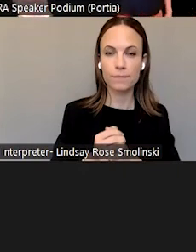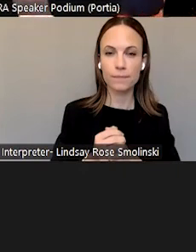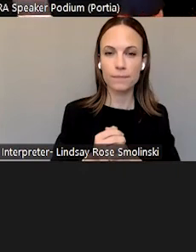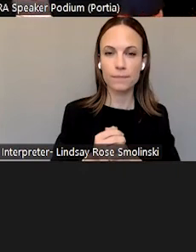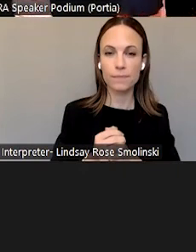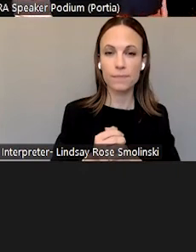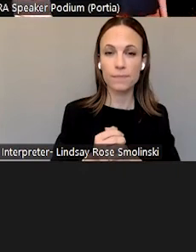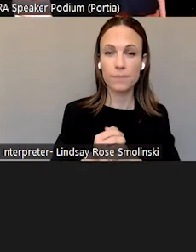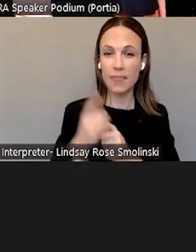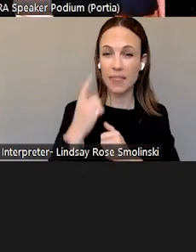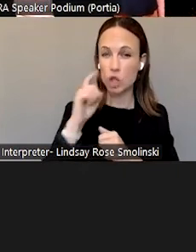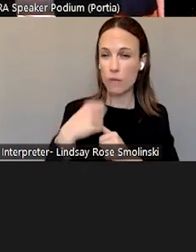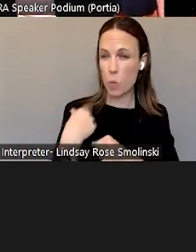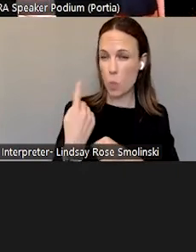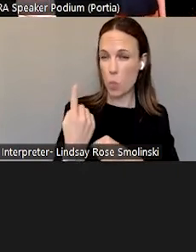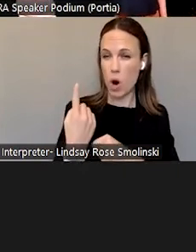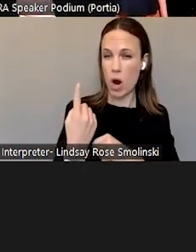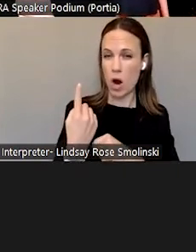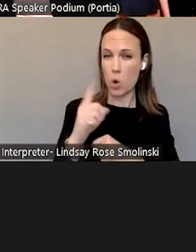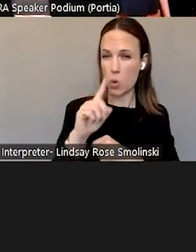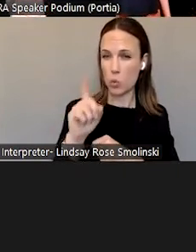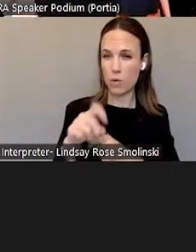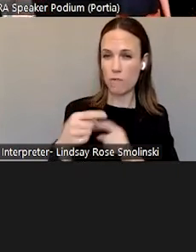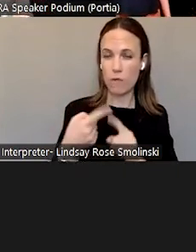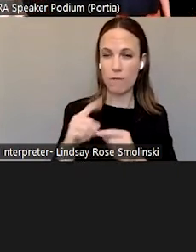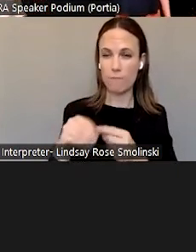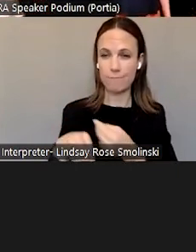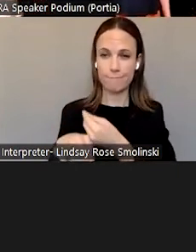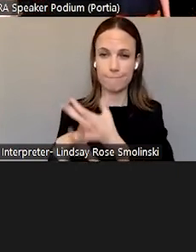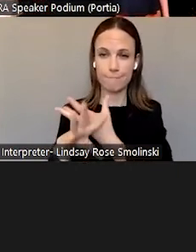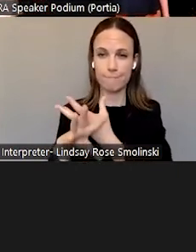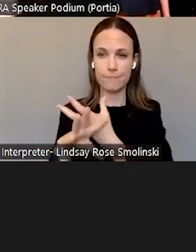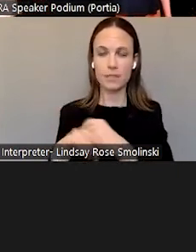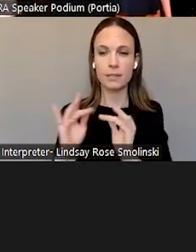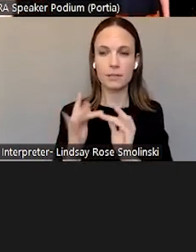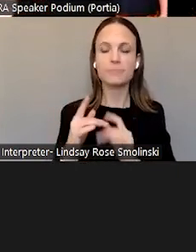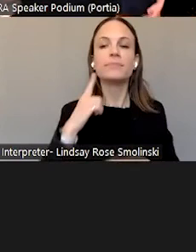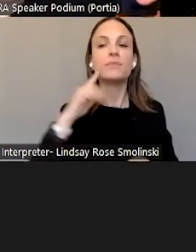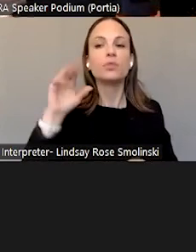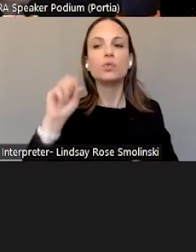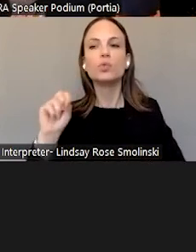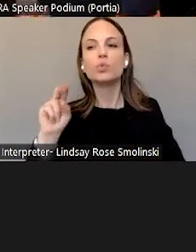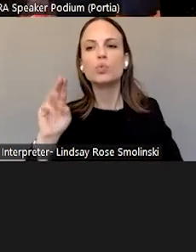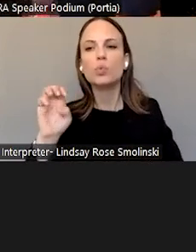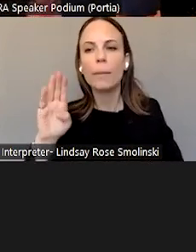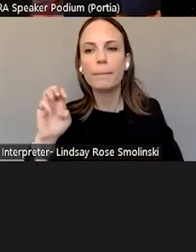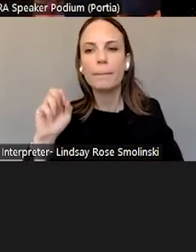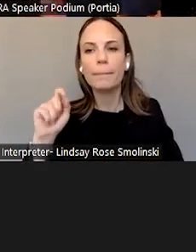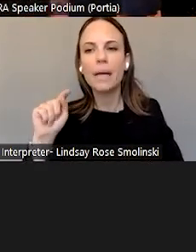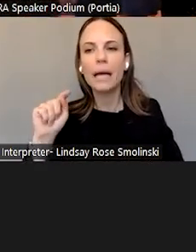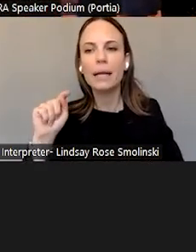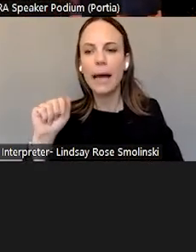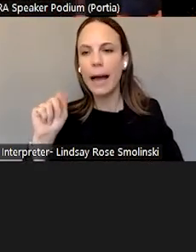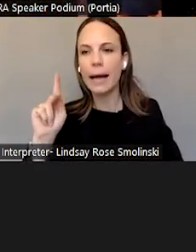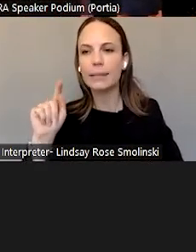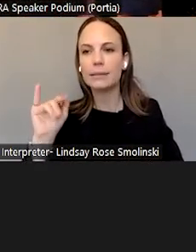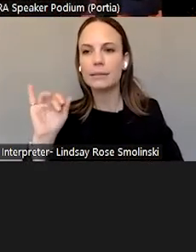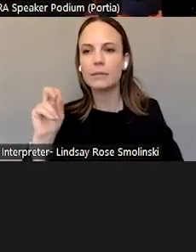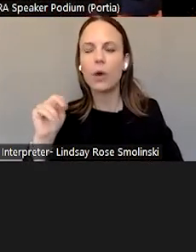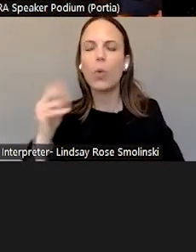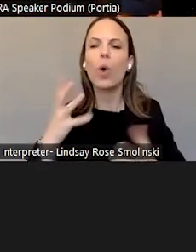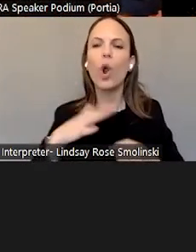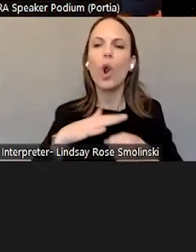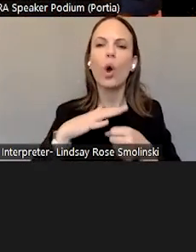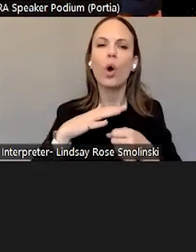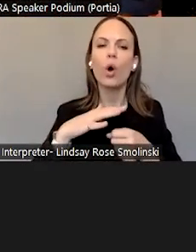Great. And I think we should have one question from the virtual space. We have a question from Sue Beats Atkinson. What locations is